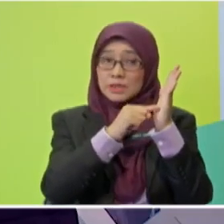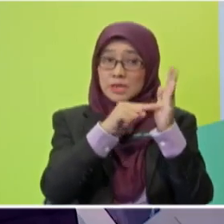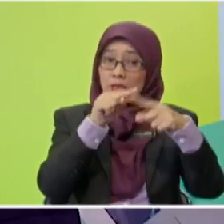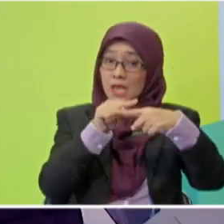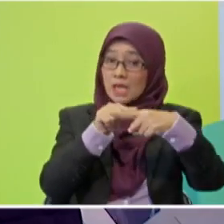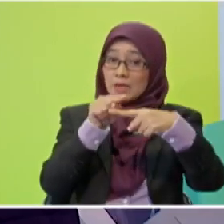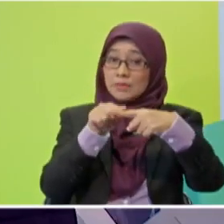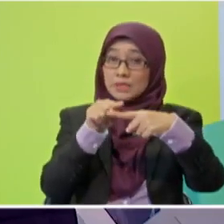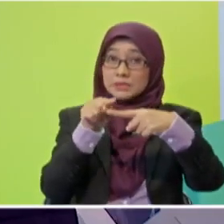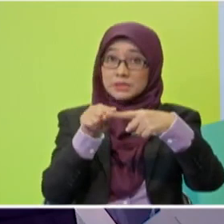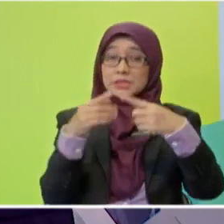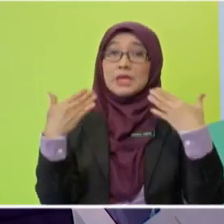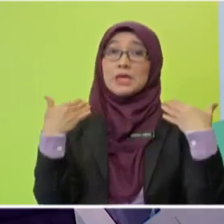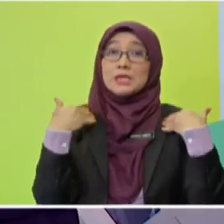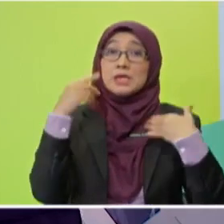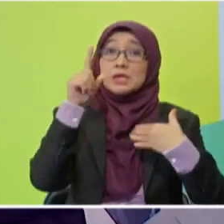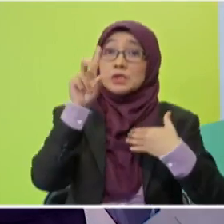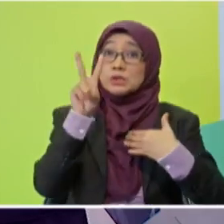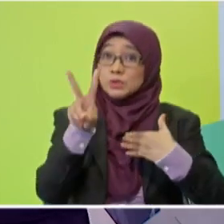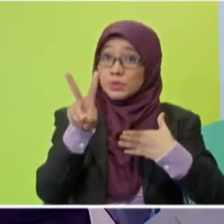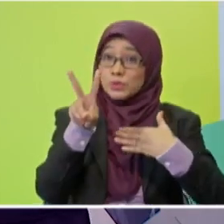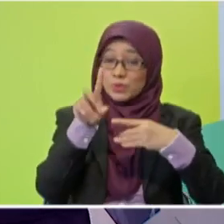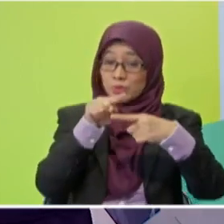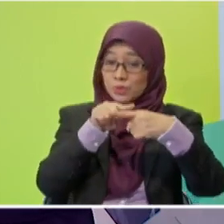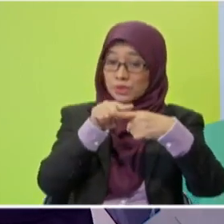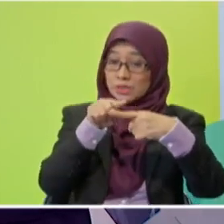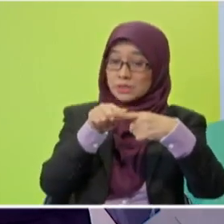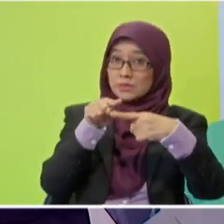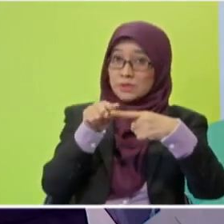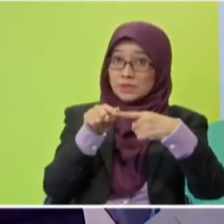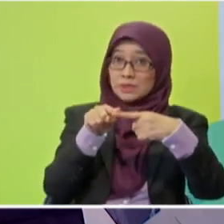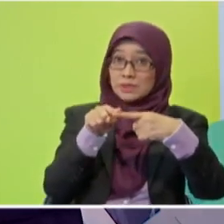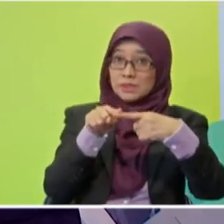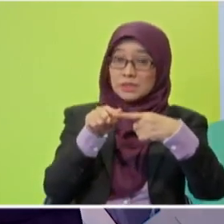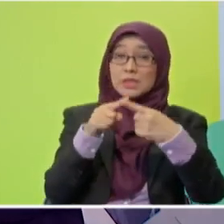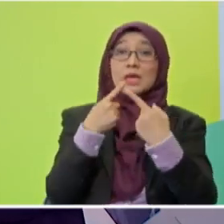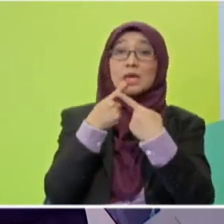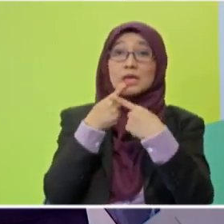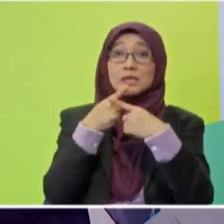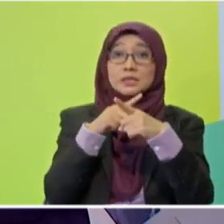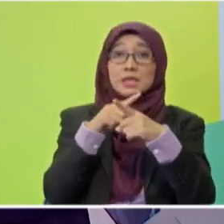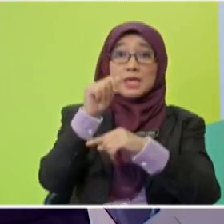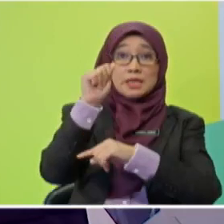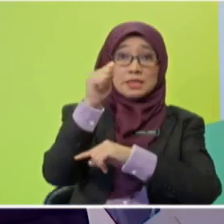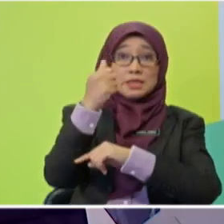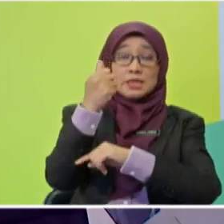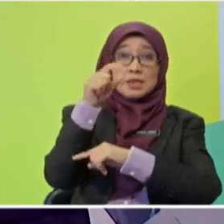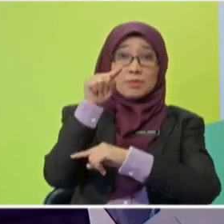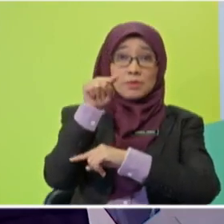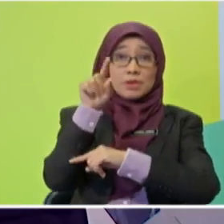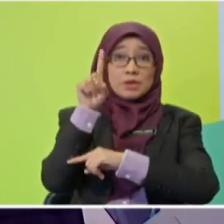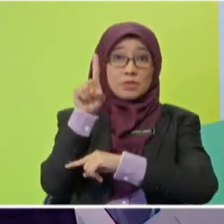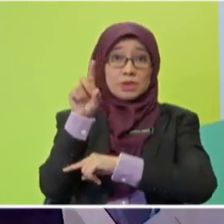Okay, that is 2 decimal places, right? So in the answer also, you move 2 places. Okay, so you will get 10.12.